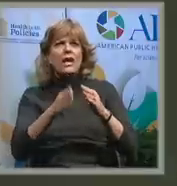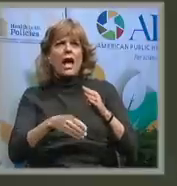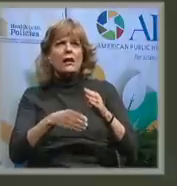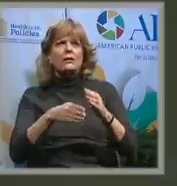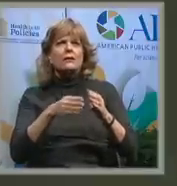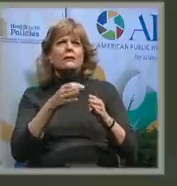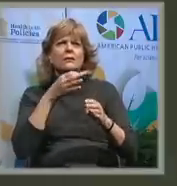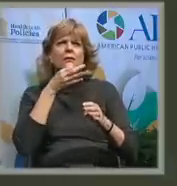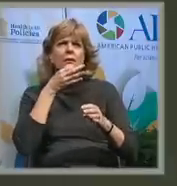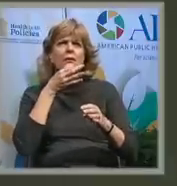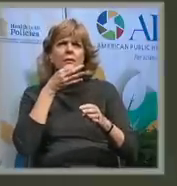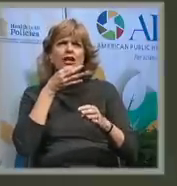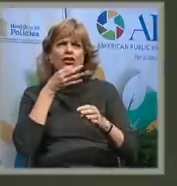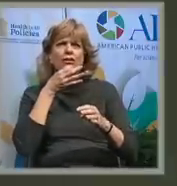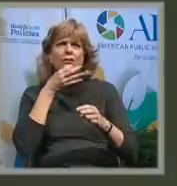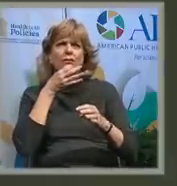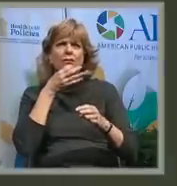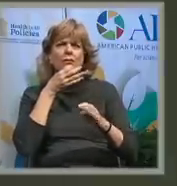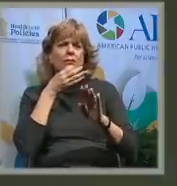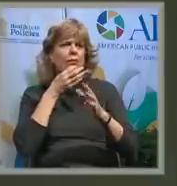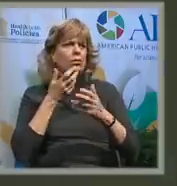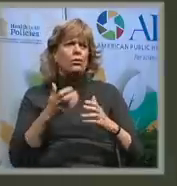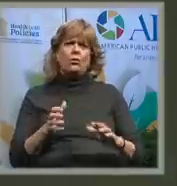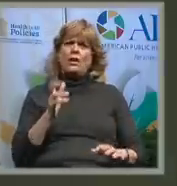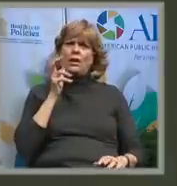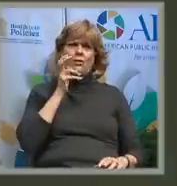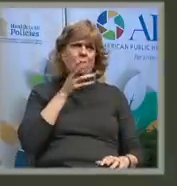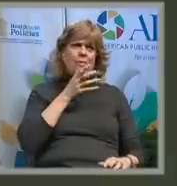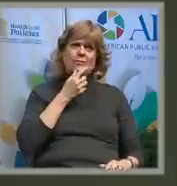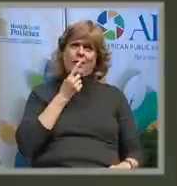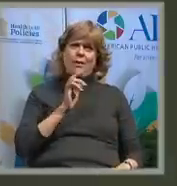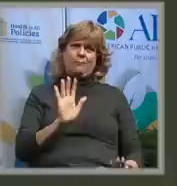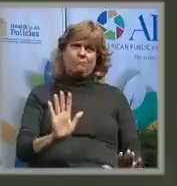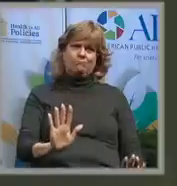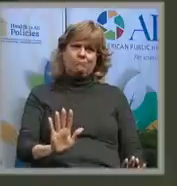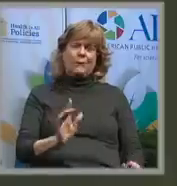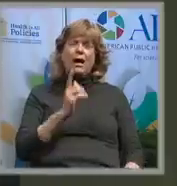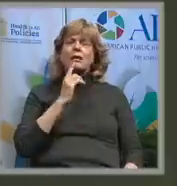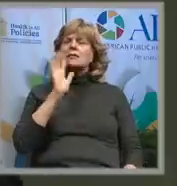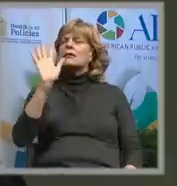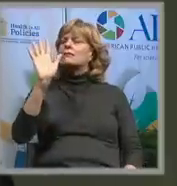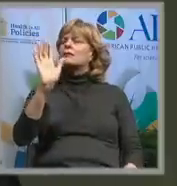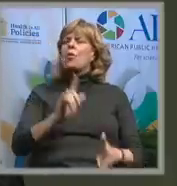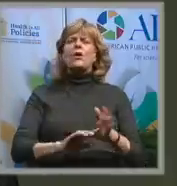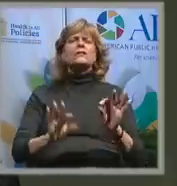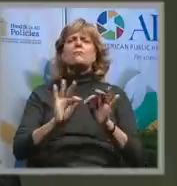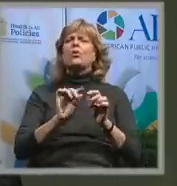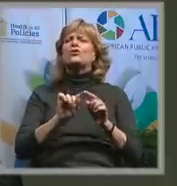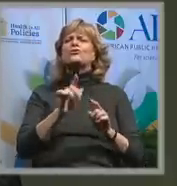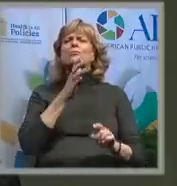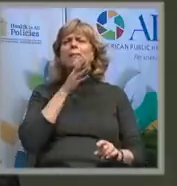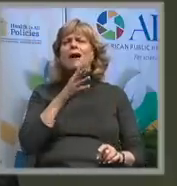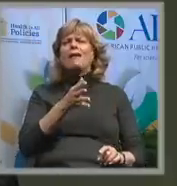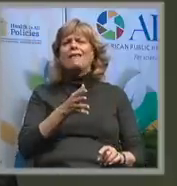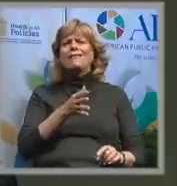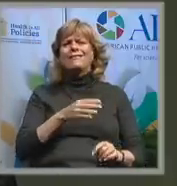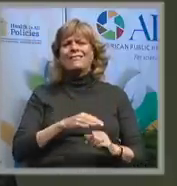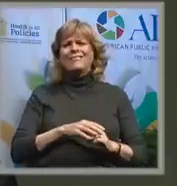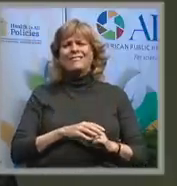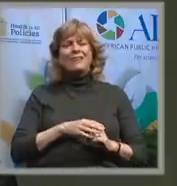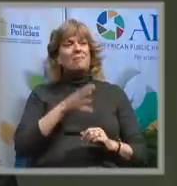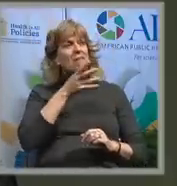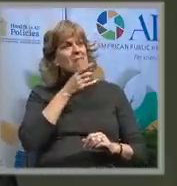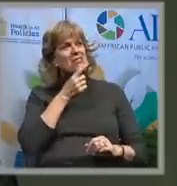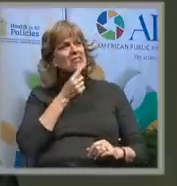near. And you don't want to hear your mother say that. And I said, what's important to you? And